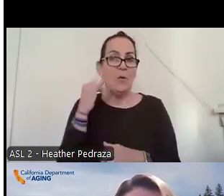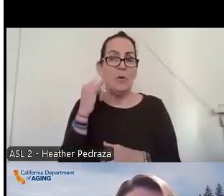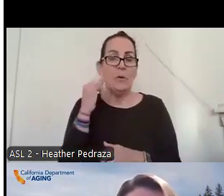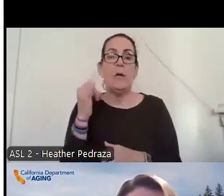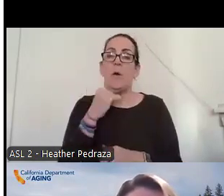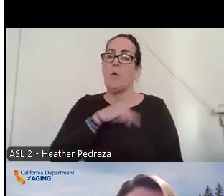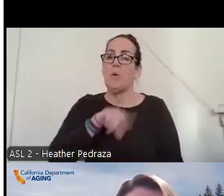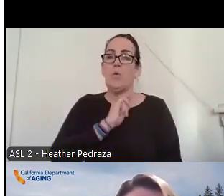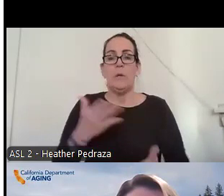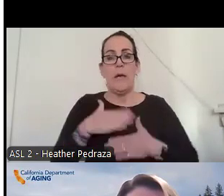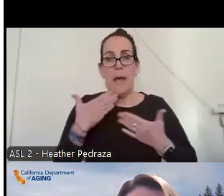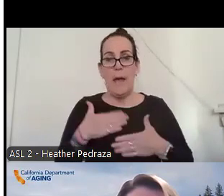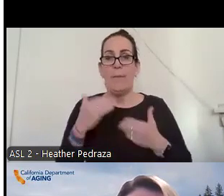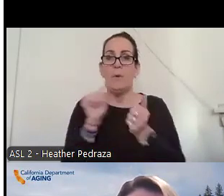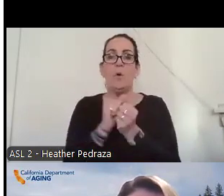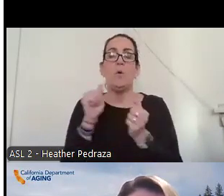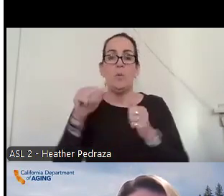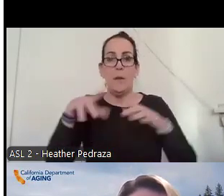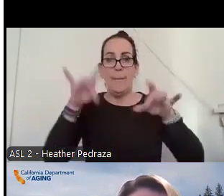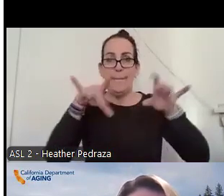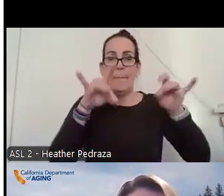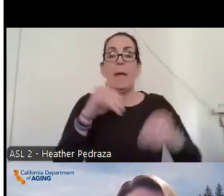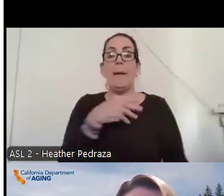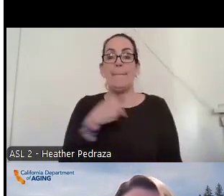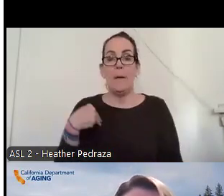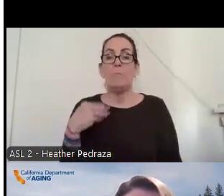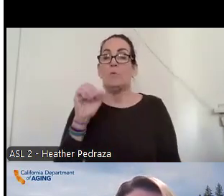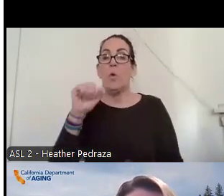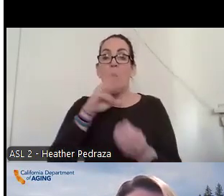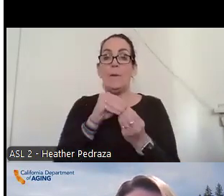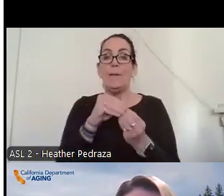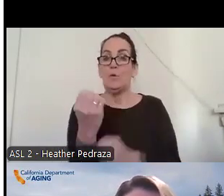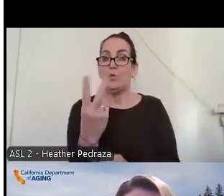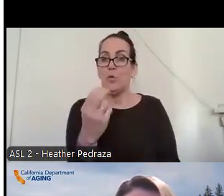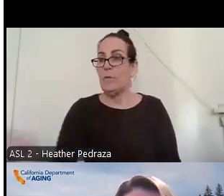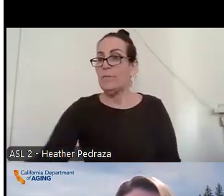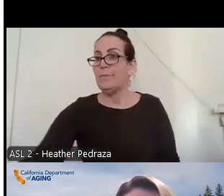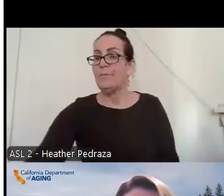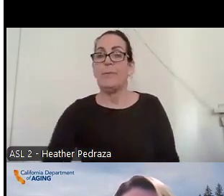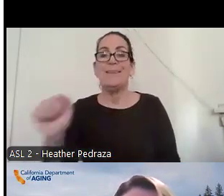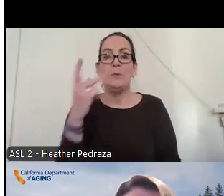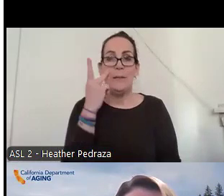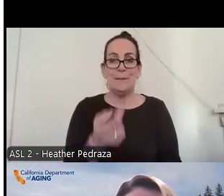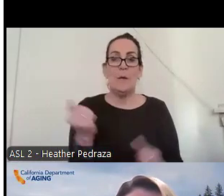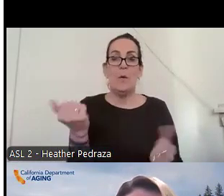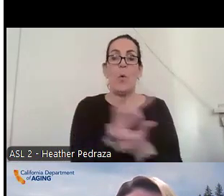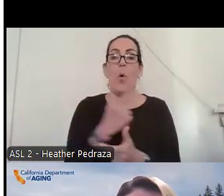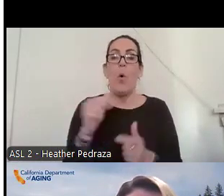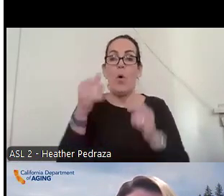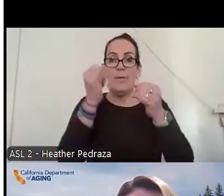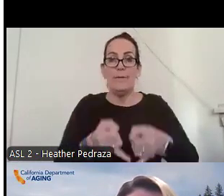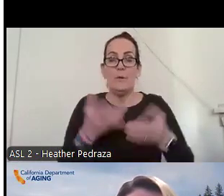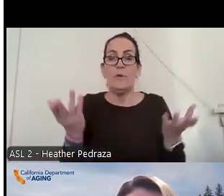we were able to identify. We have 12 members, and you can see all of the individuals here. They come from a variety